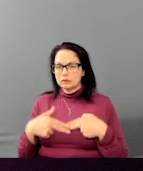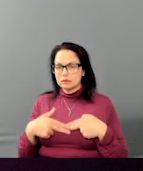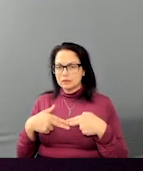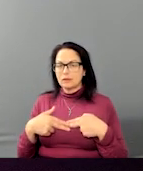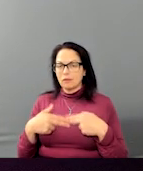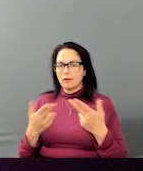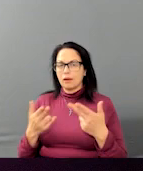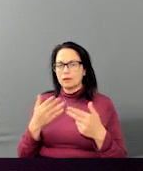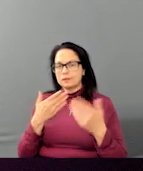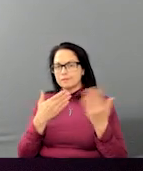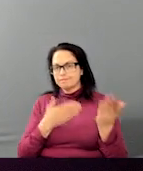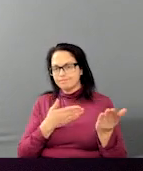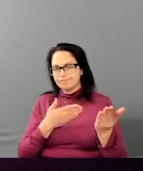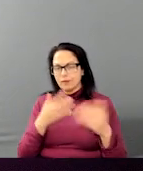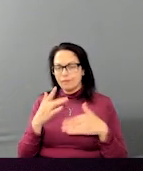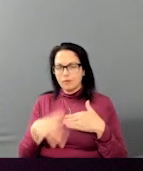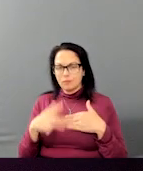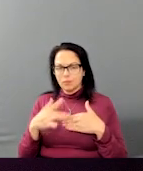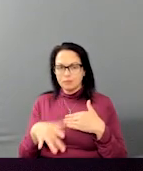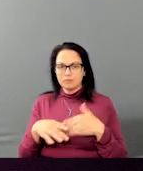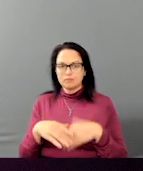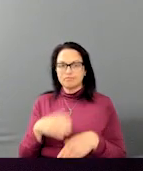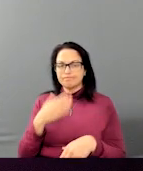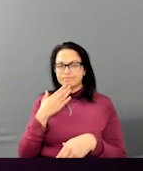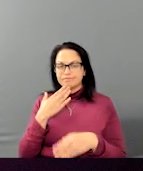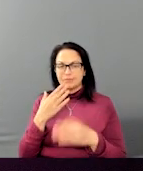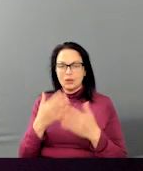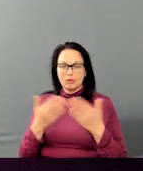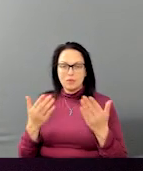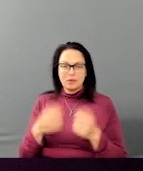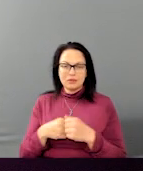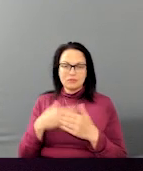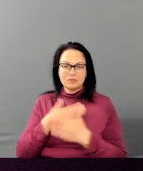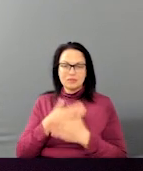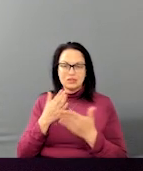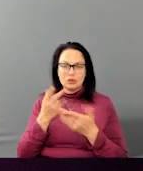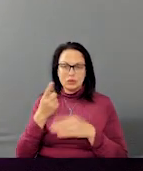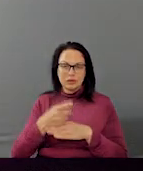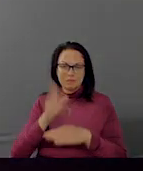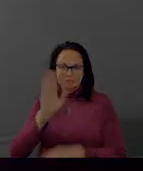linked it there too. So thank you very much. Enjoy the rest of the conference.